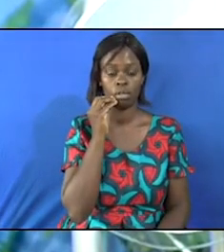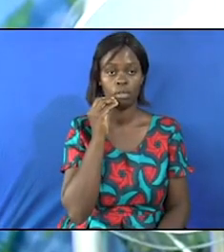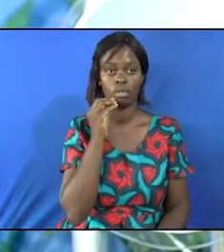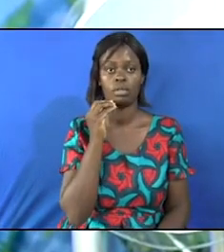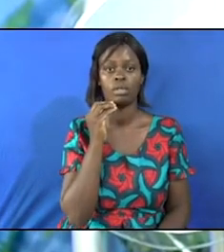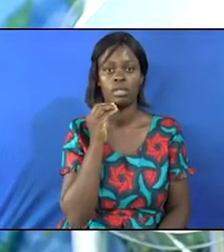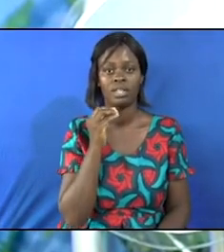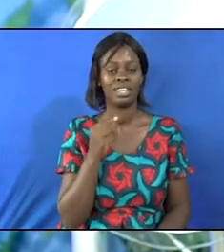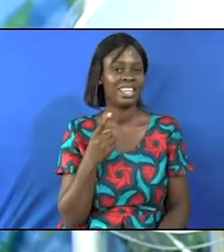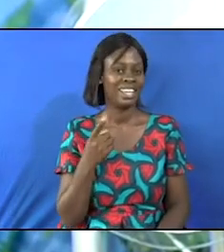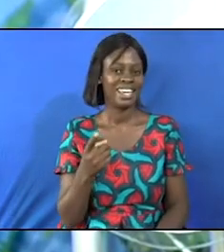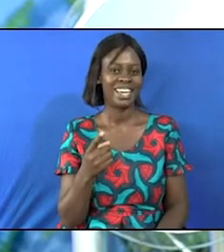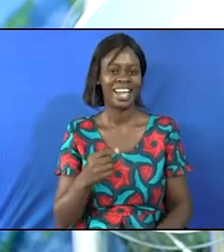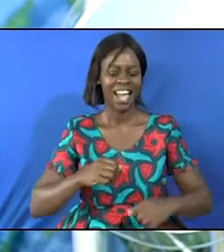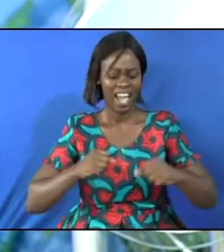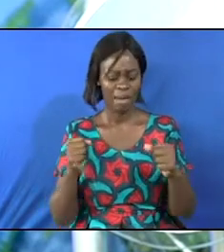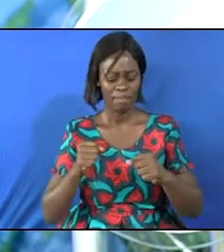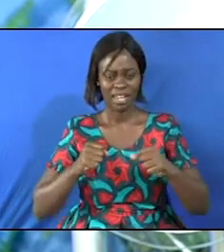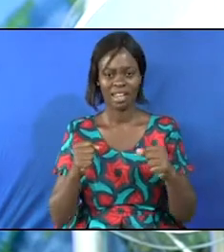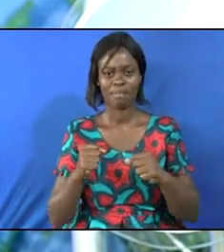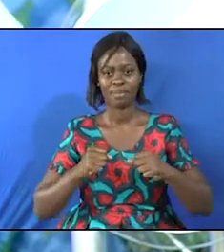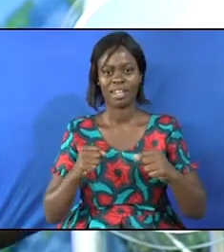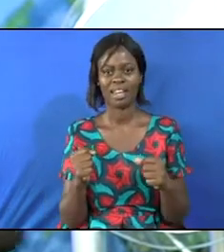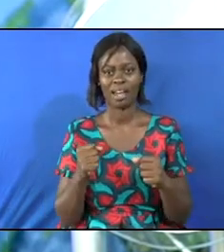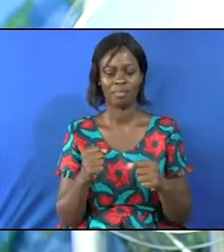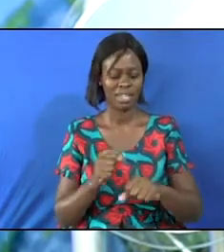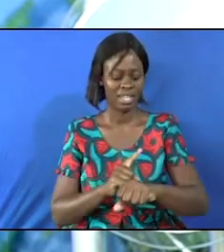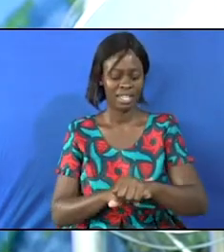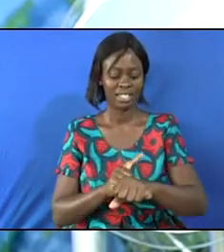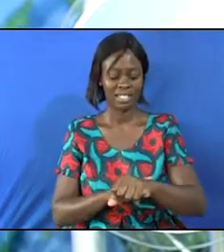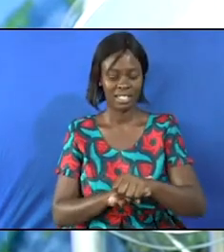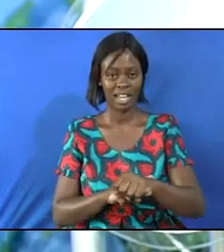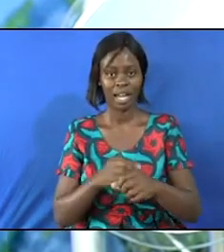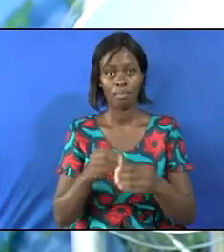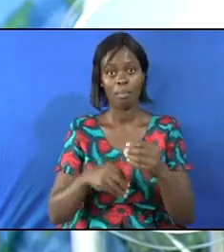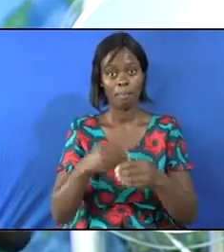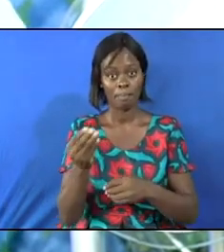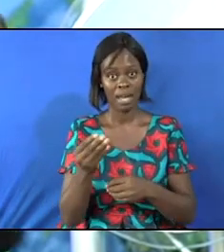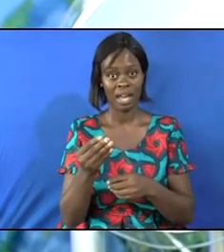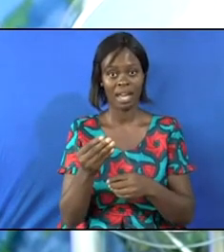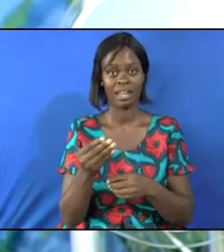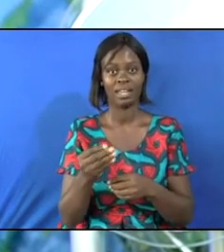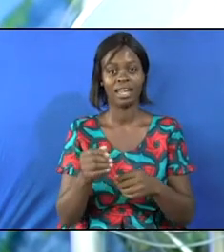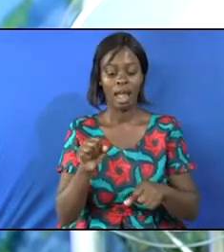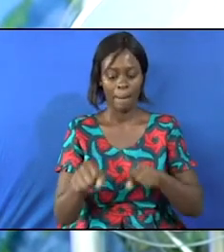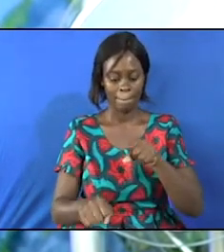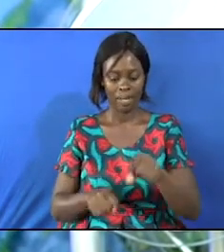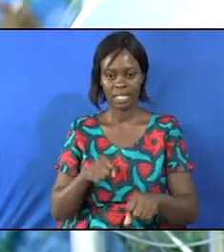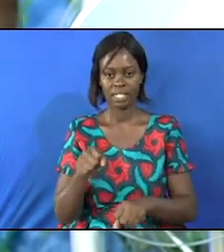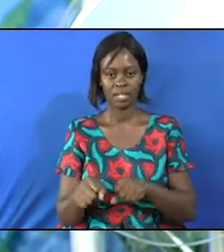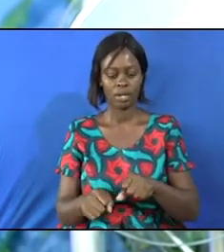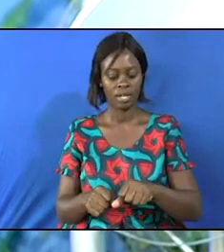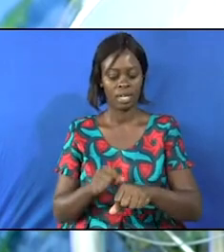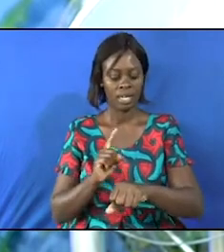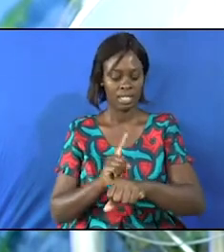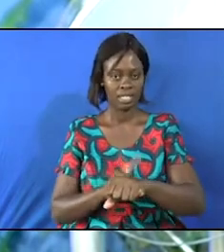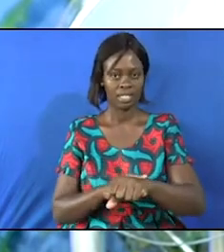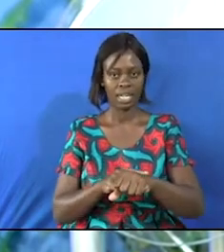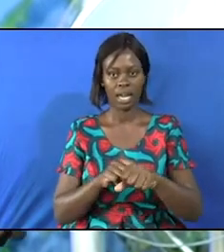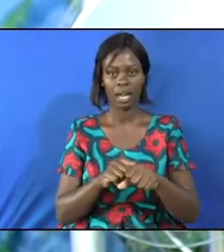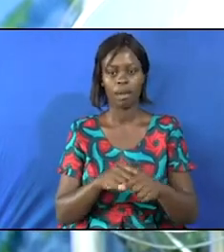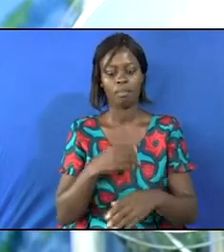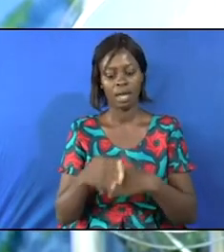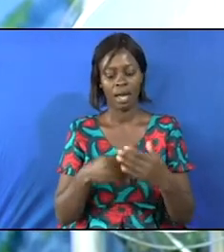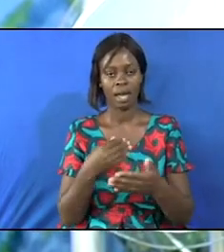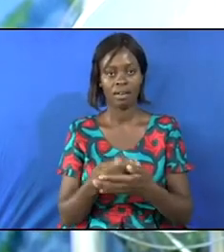excitement in the boy's face as he loaded the bicycle to daddy's car. When they got home, he set the